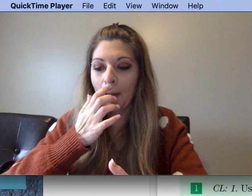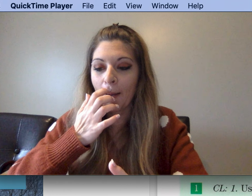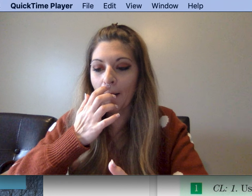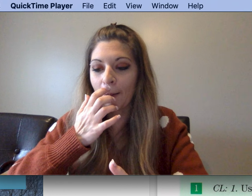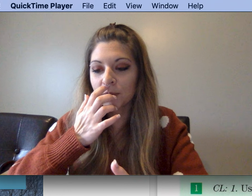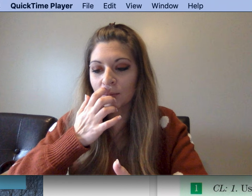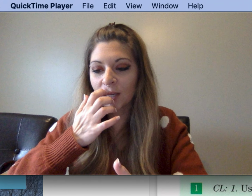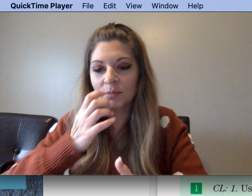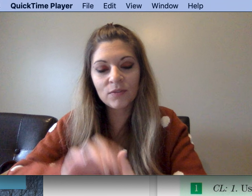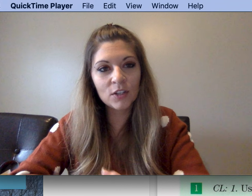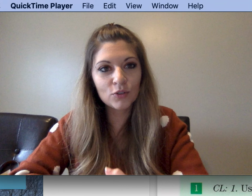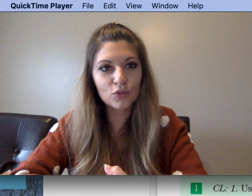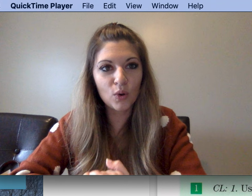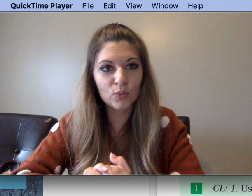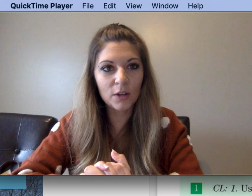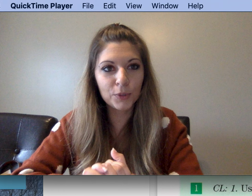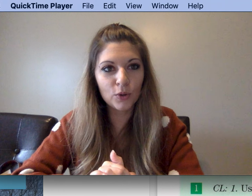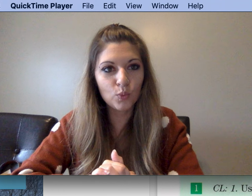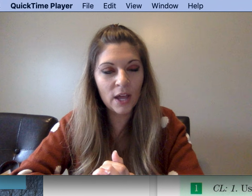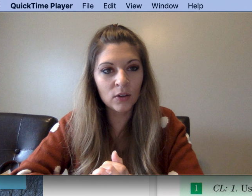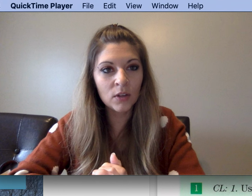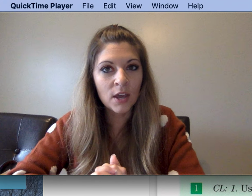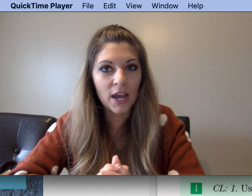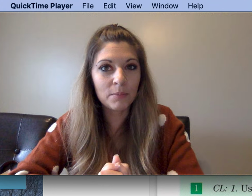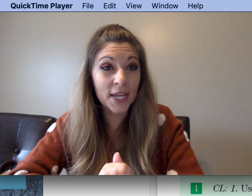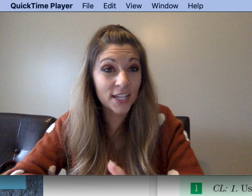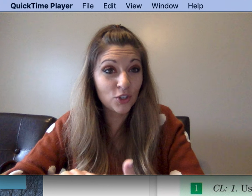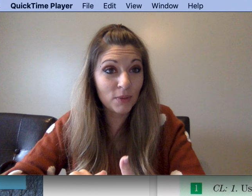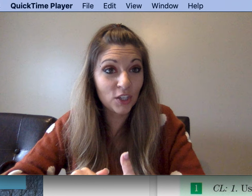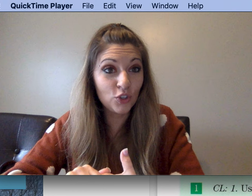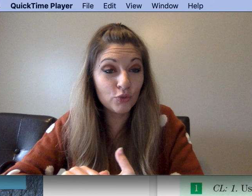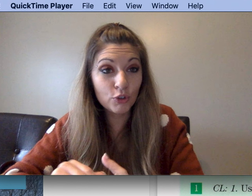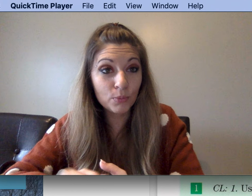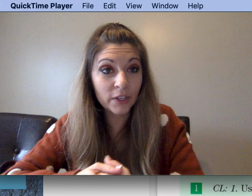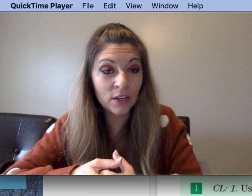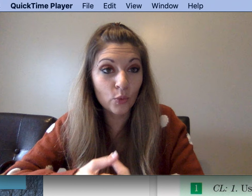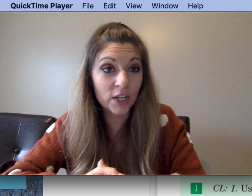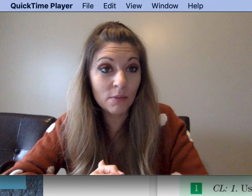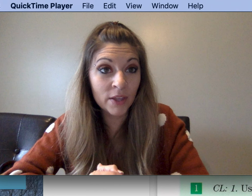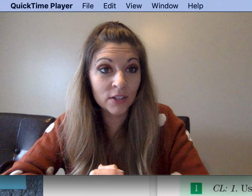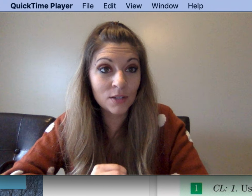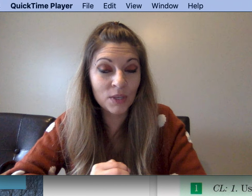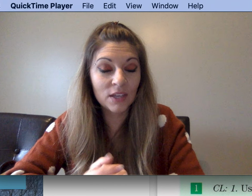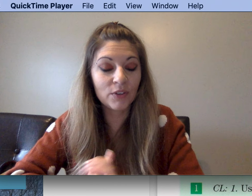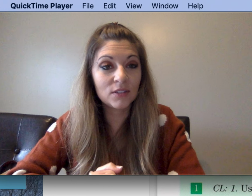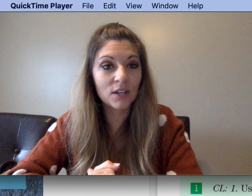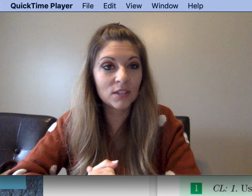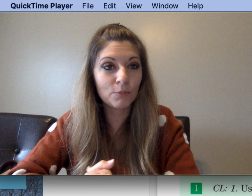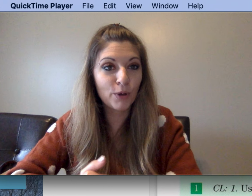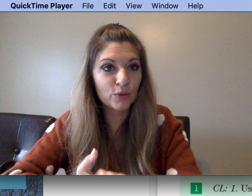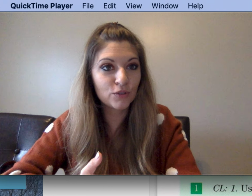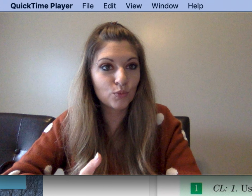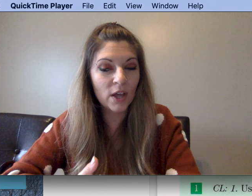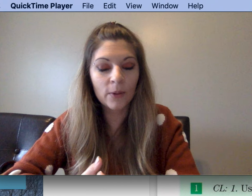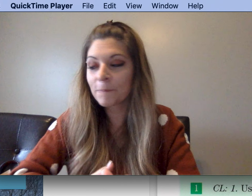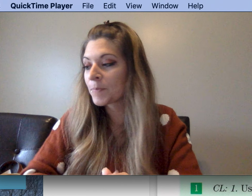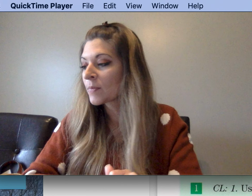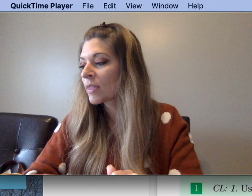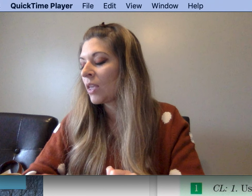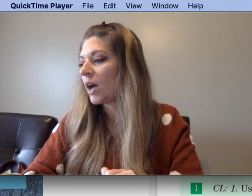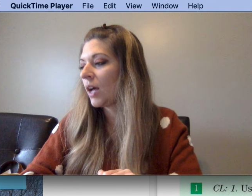me. Sometimes the videos don't upload well. I might ask you to make a YouTube link or email it to me if it doesn't post